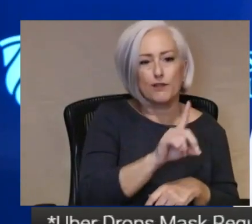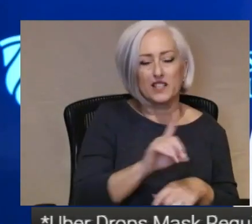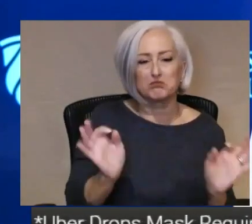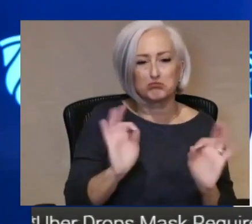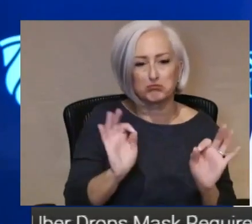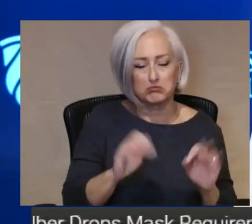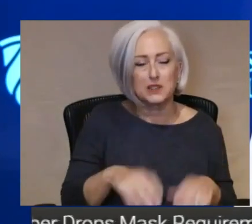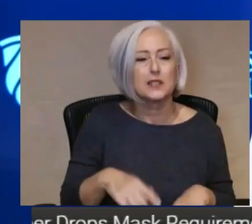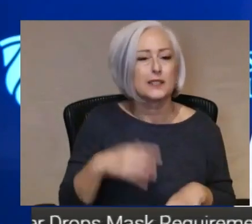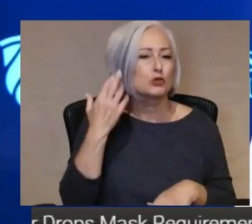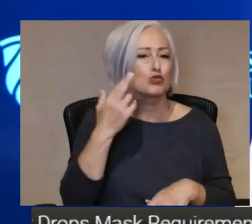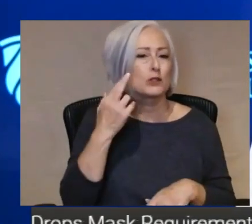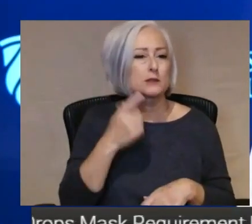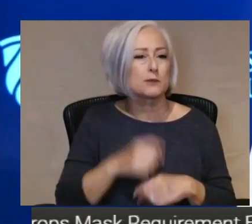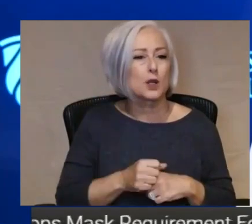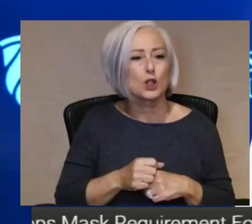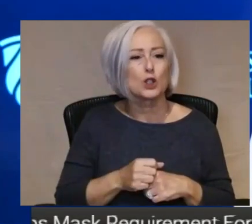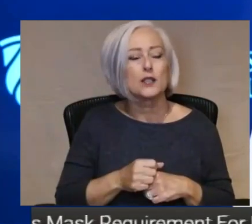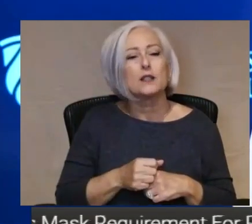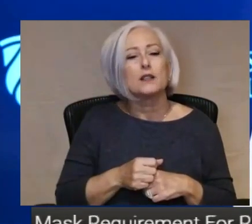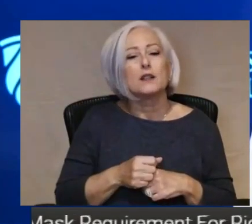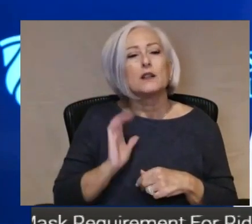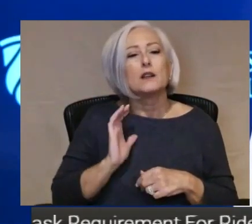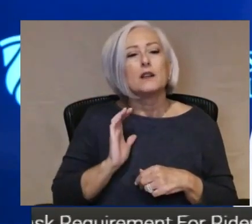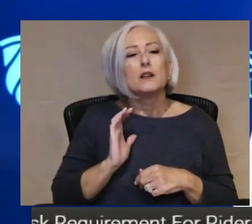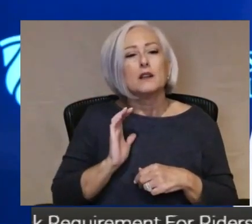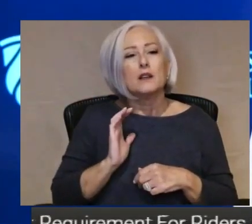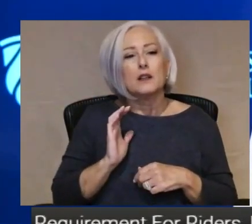statin drug for a day or two, because, or five. I mean,